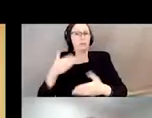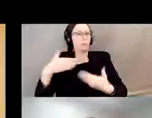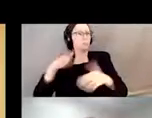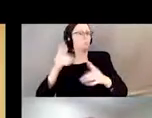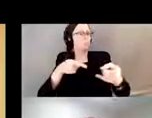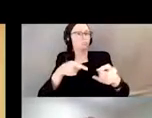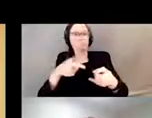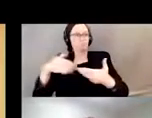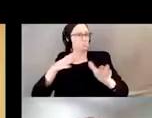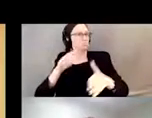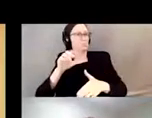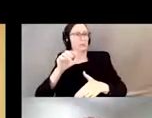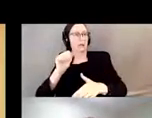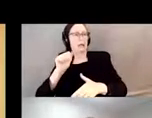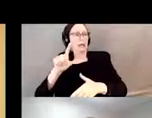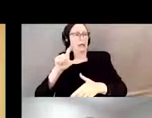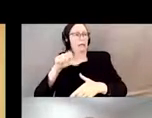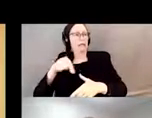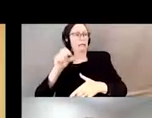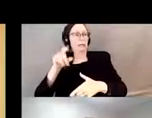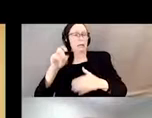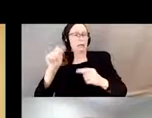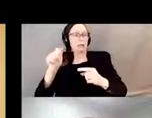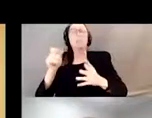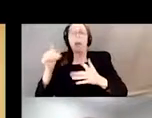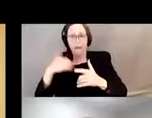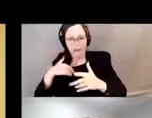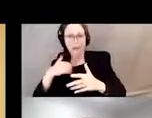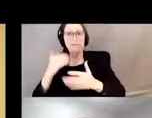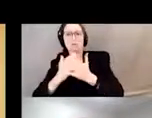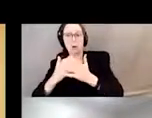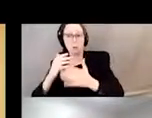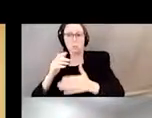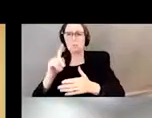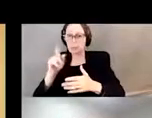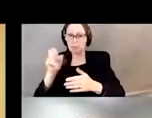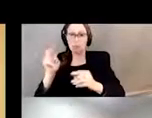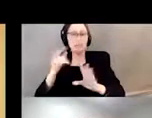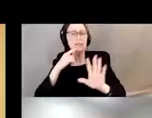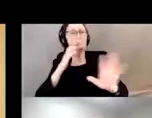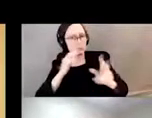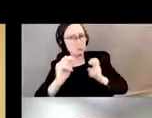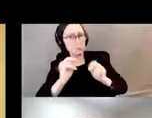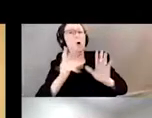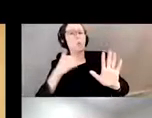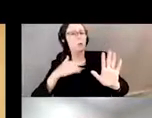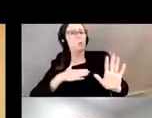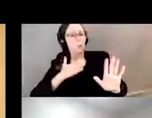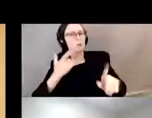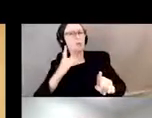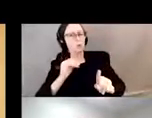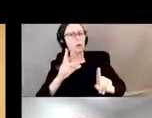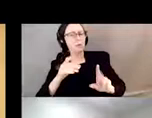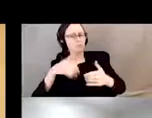Okay, there were members of the Taliban who were negotiating with the UN saying, okay, we're willing to give you these things if